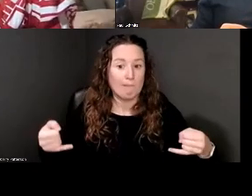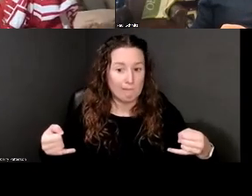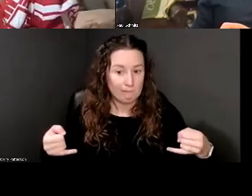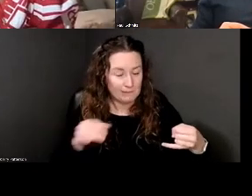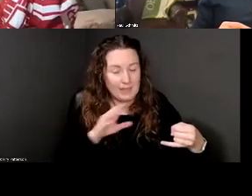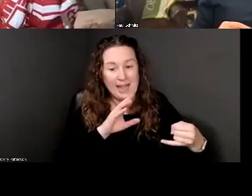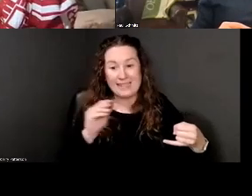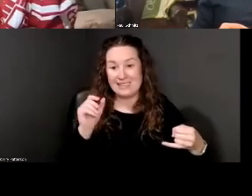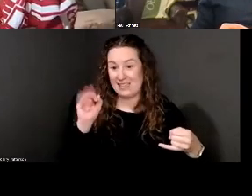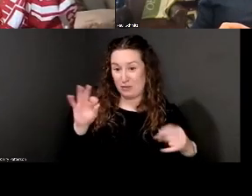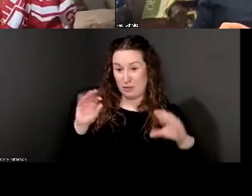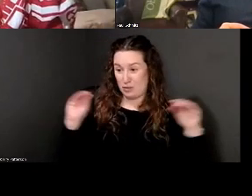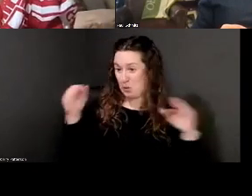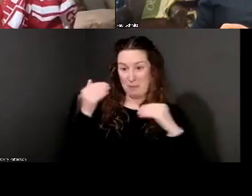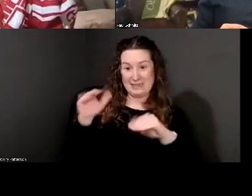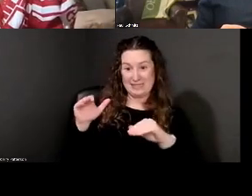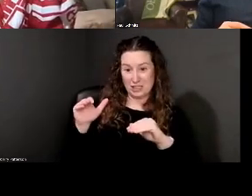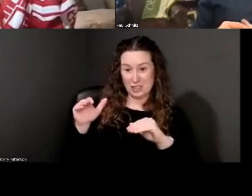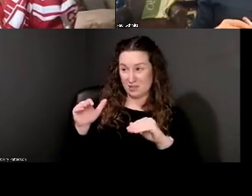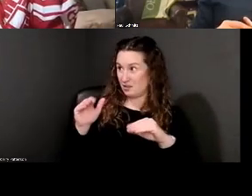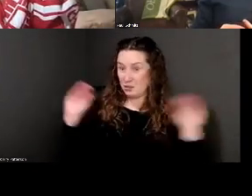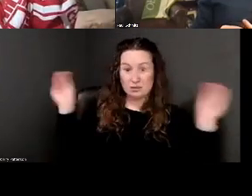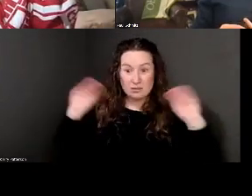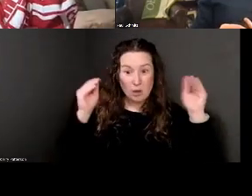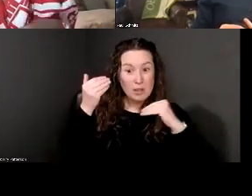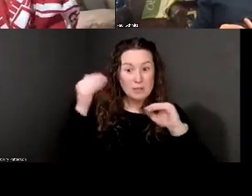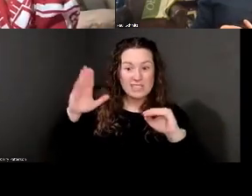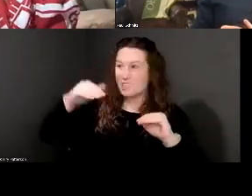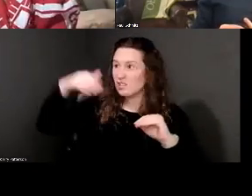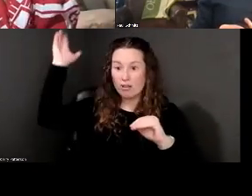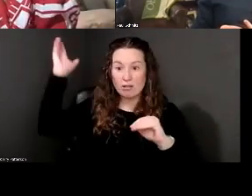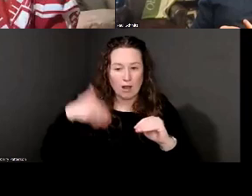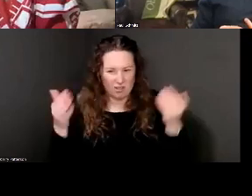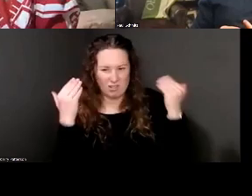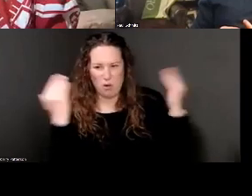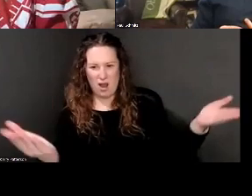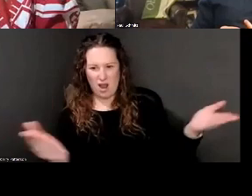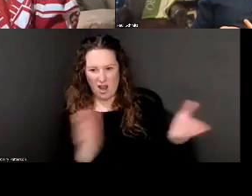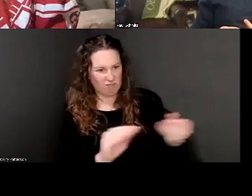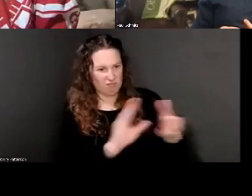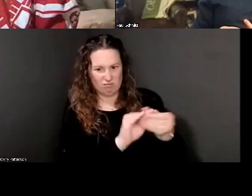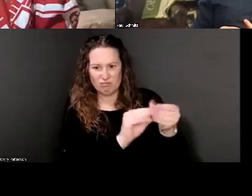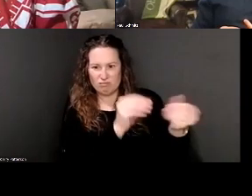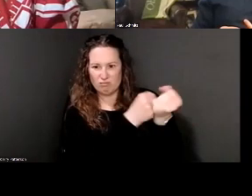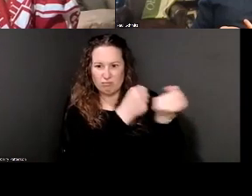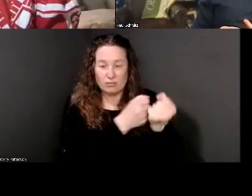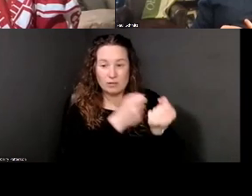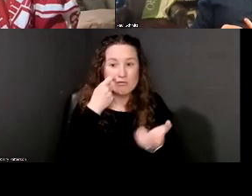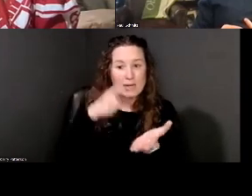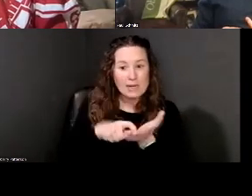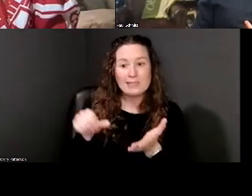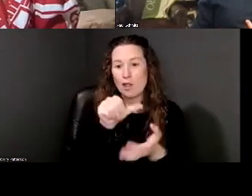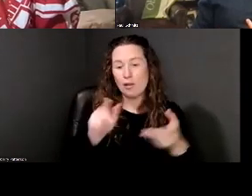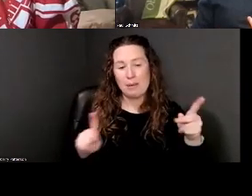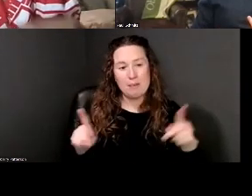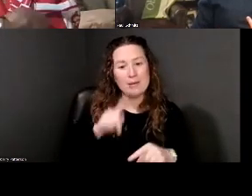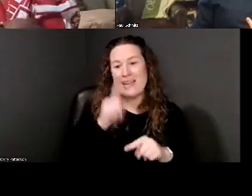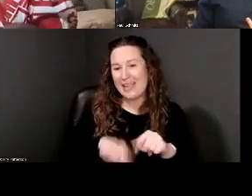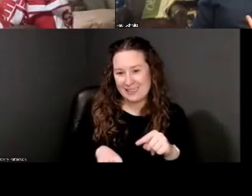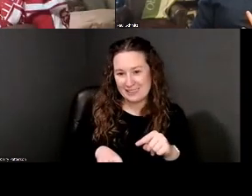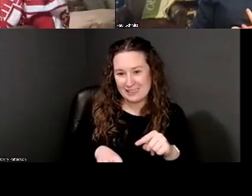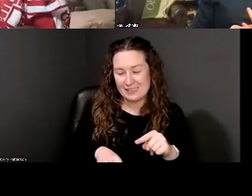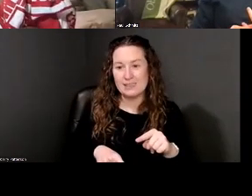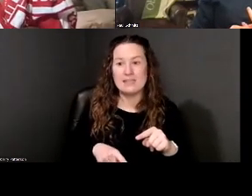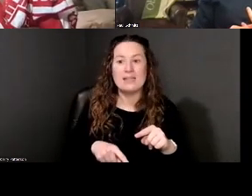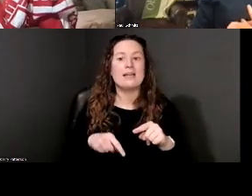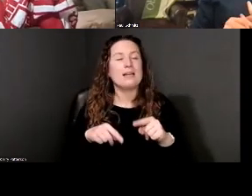limited stand up and make the points and recognize that some others may not be able to do that and that they don't believe in it.